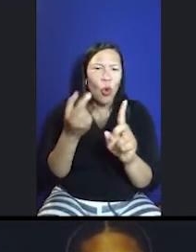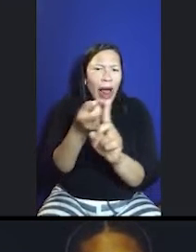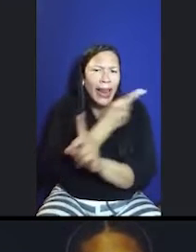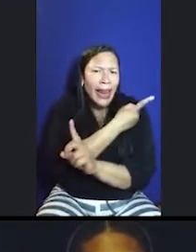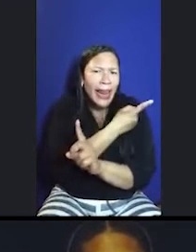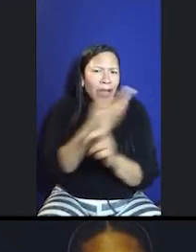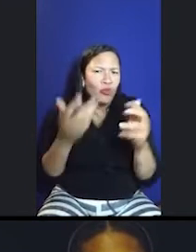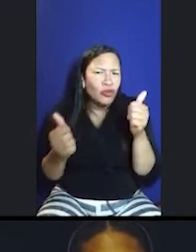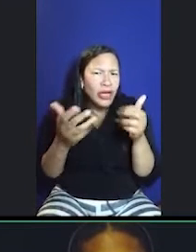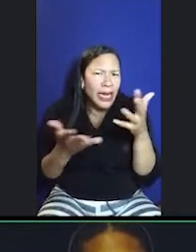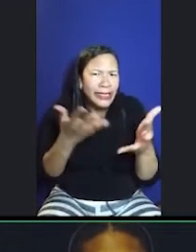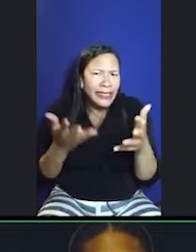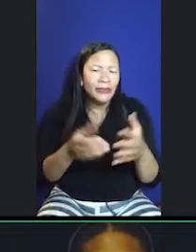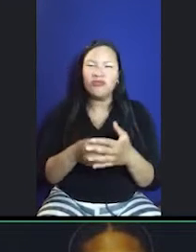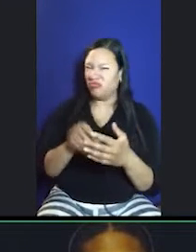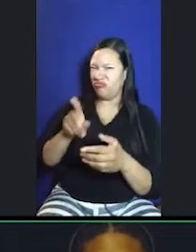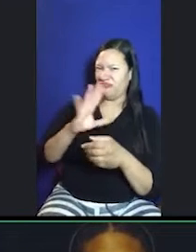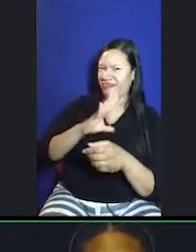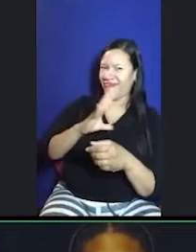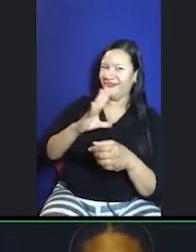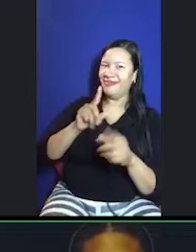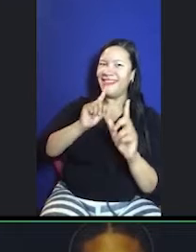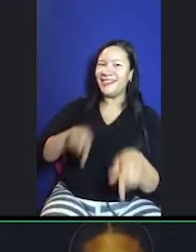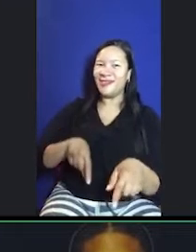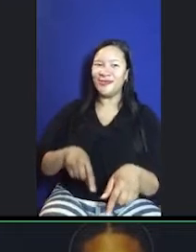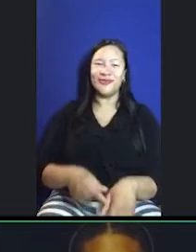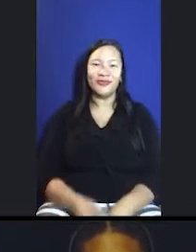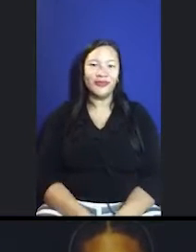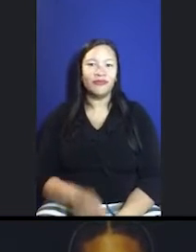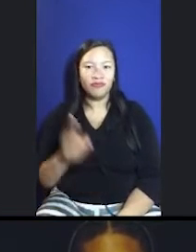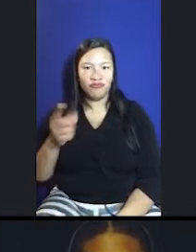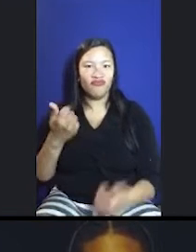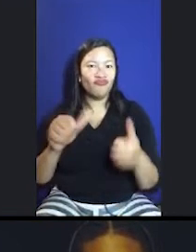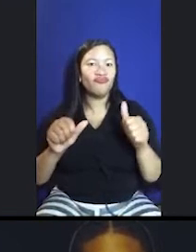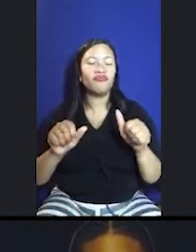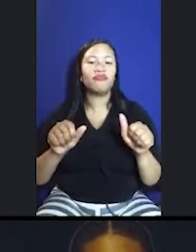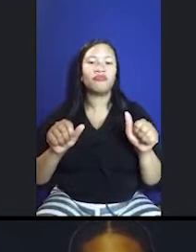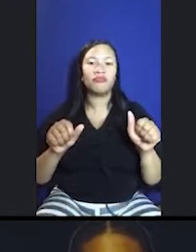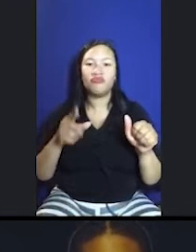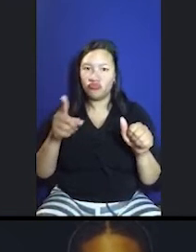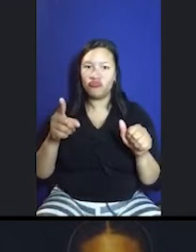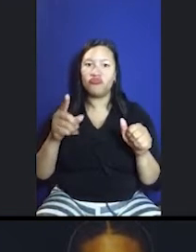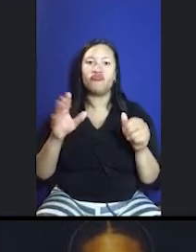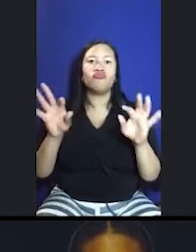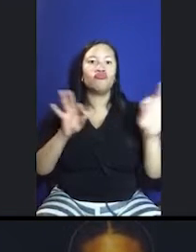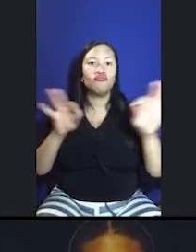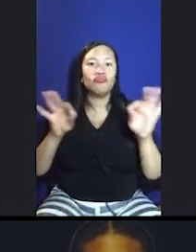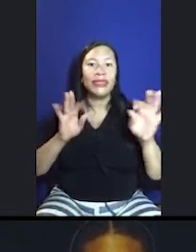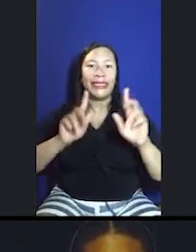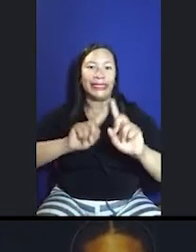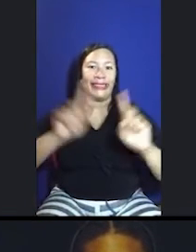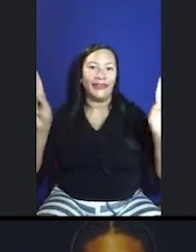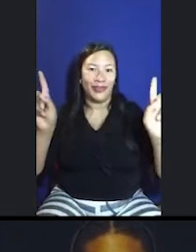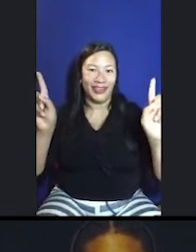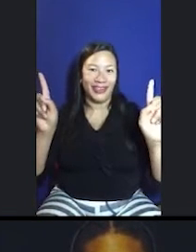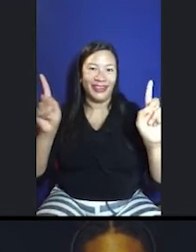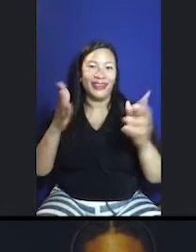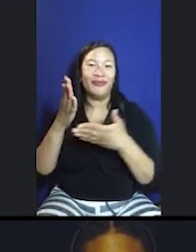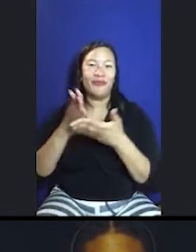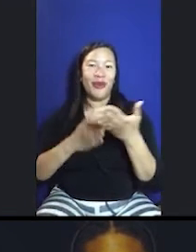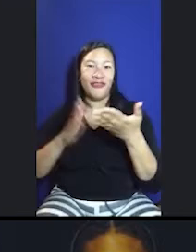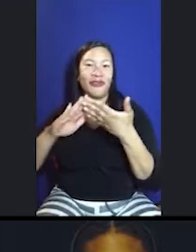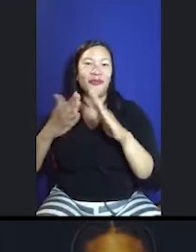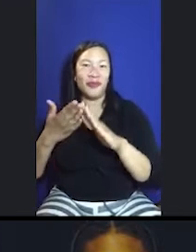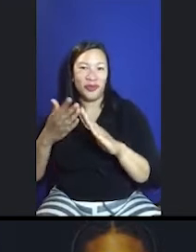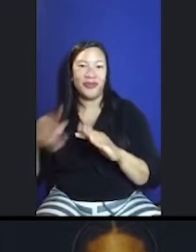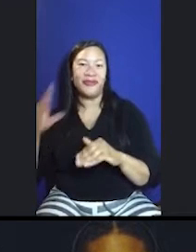yeah, because that's you You definitely a you kind of dangerous definitely shed show light situation. up. on you shed light on a different area of the community that was